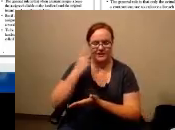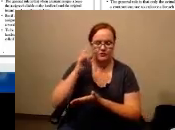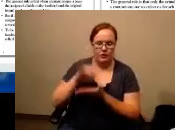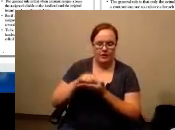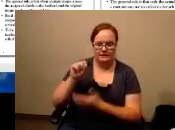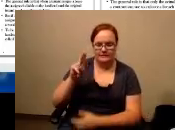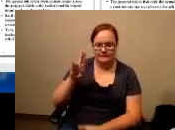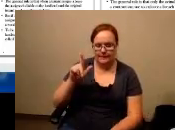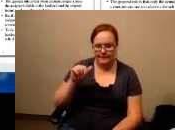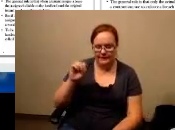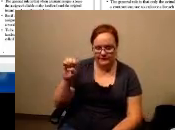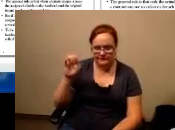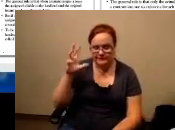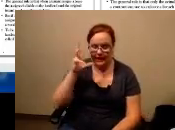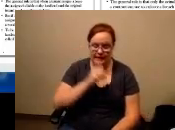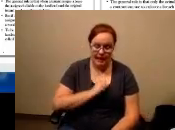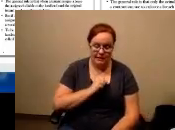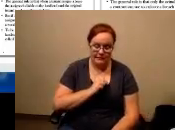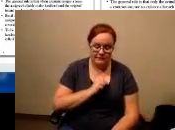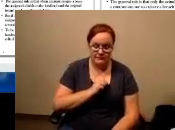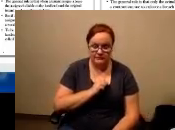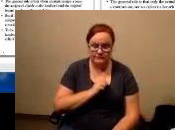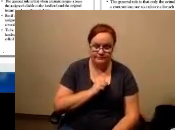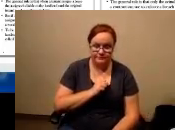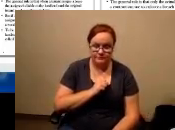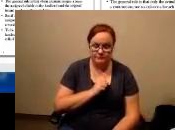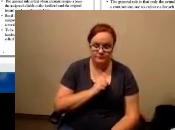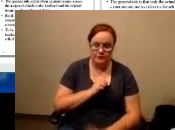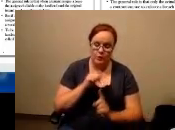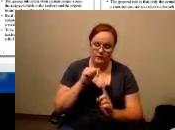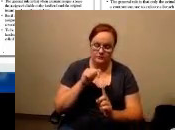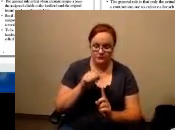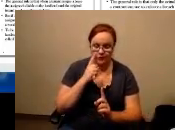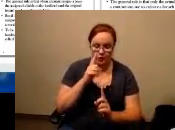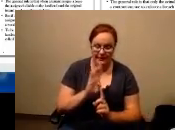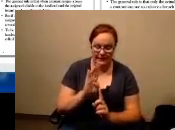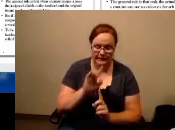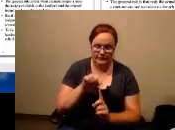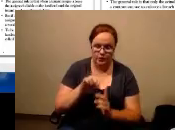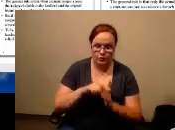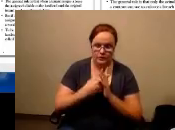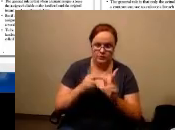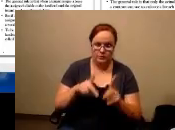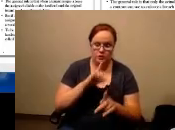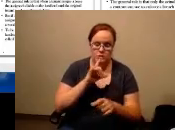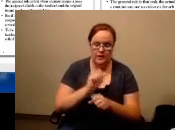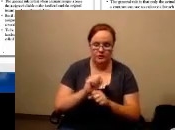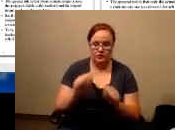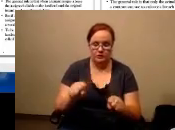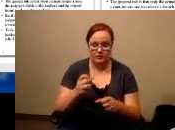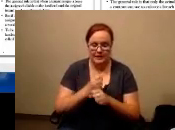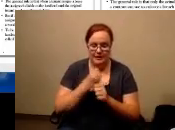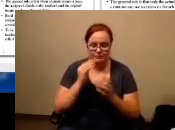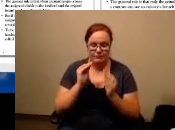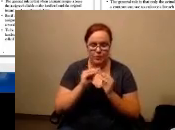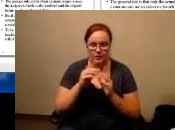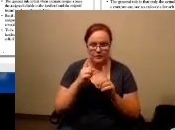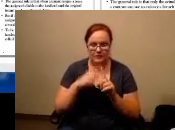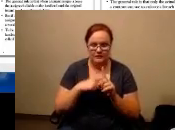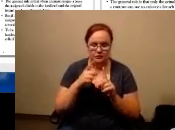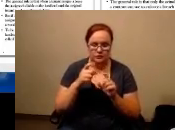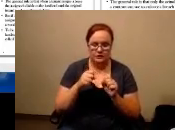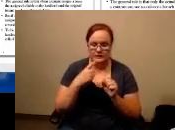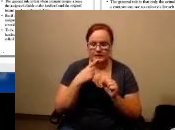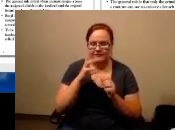suppose, to the original tenant B, is that you could actually get more rent. Your original lease could say